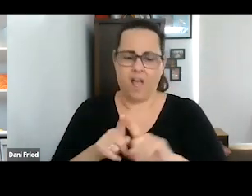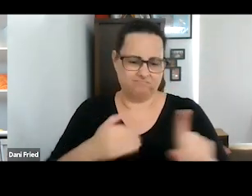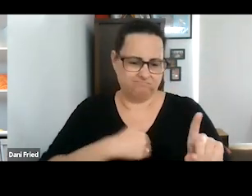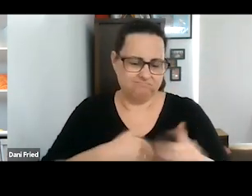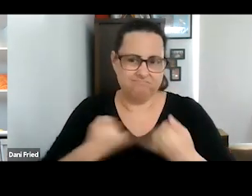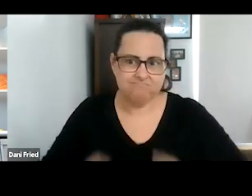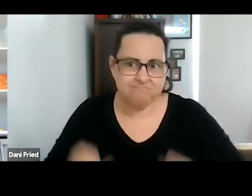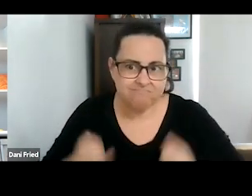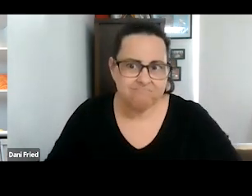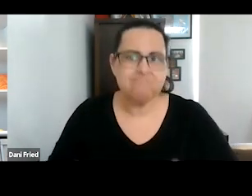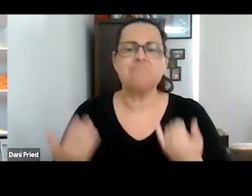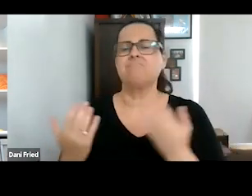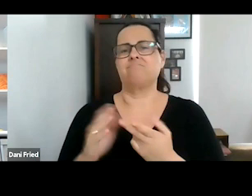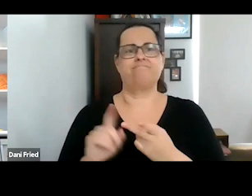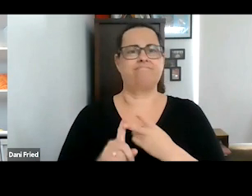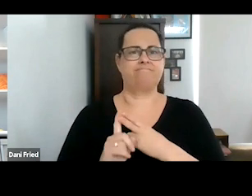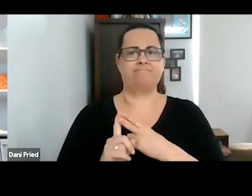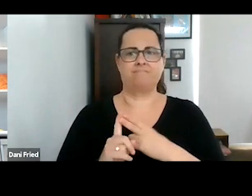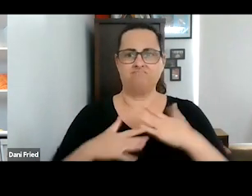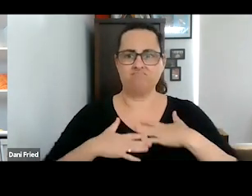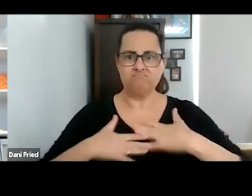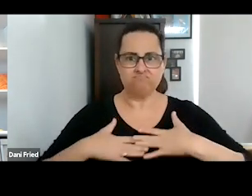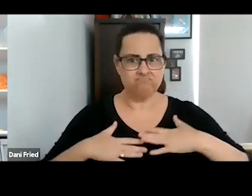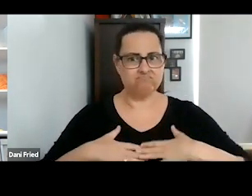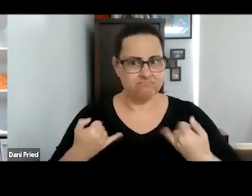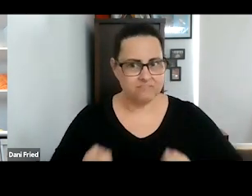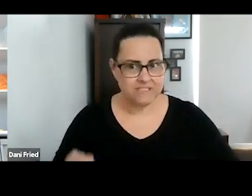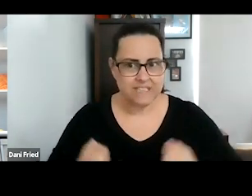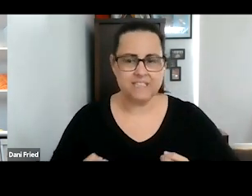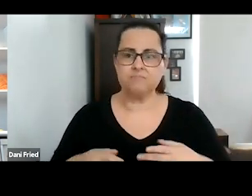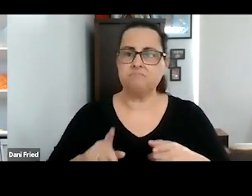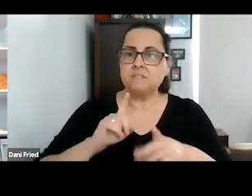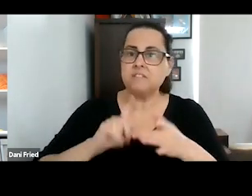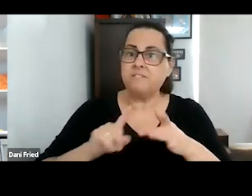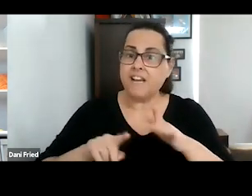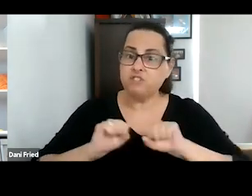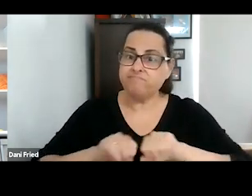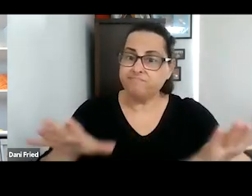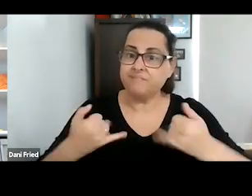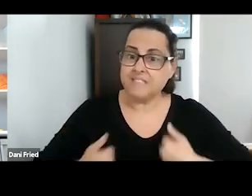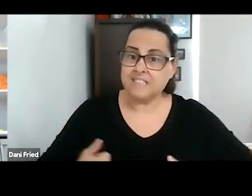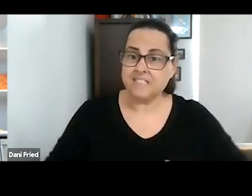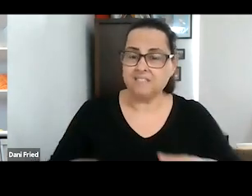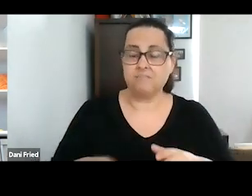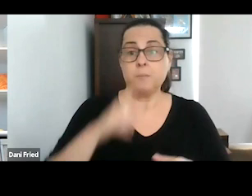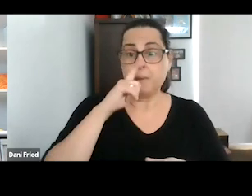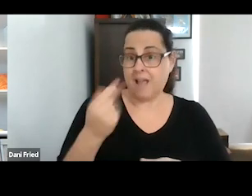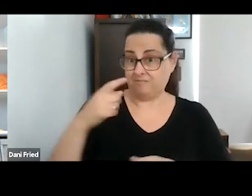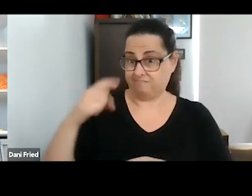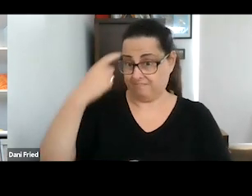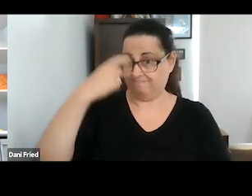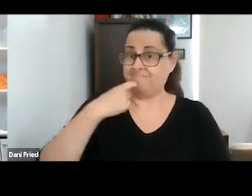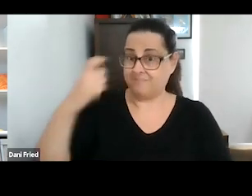cardiovascular disease, respiratory disease, and infectious diseases. So people with severe mental illness are 6